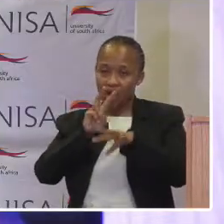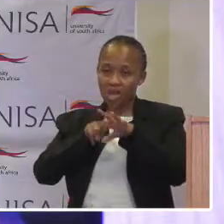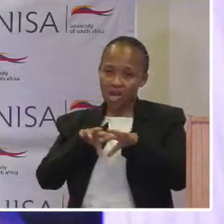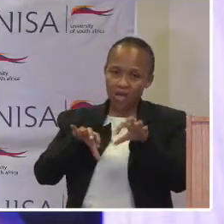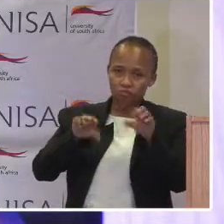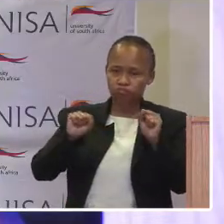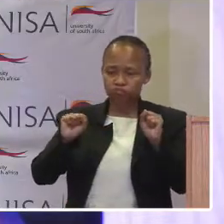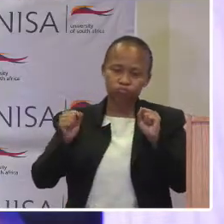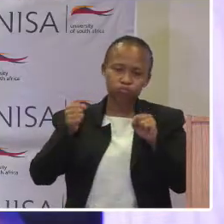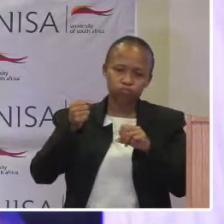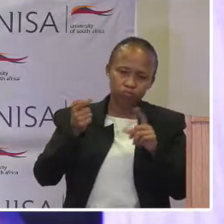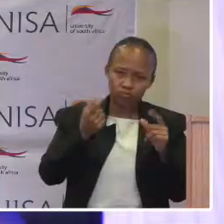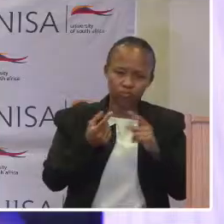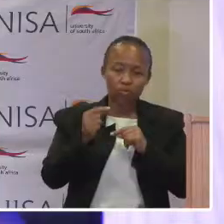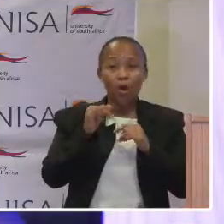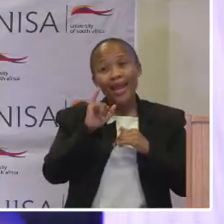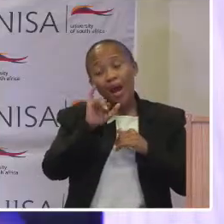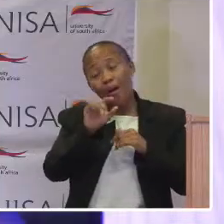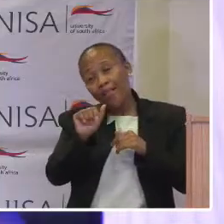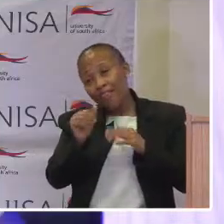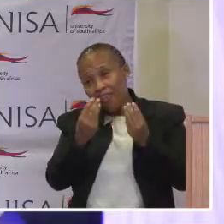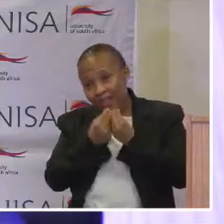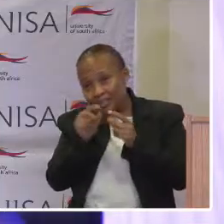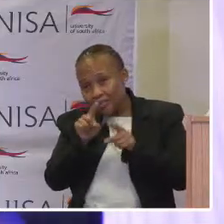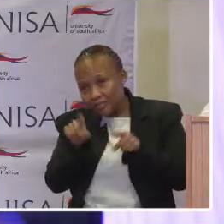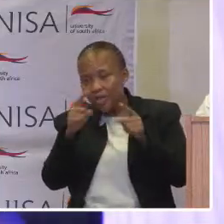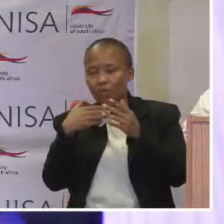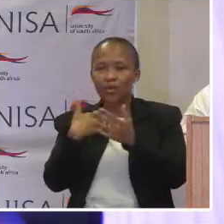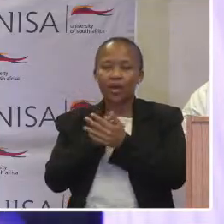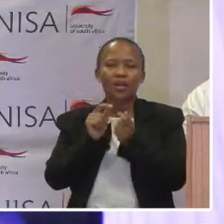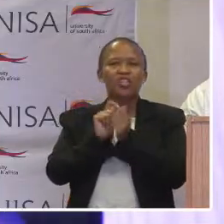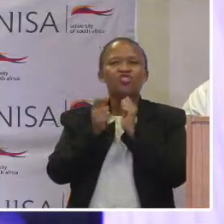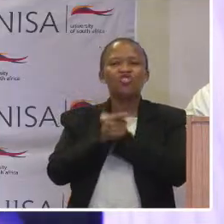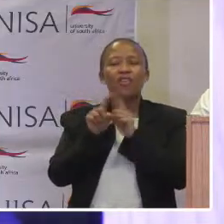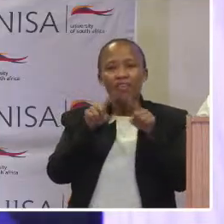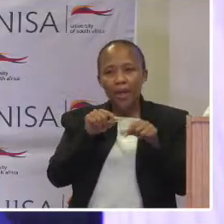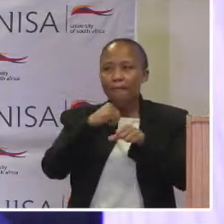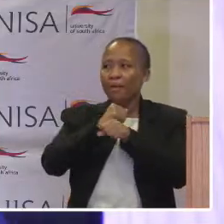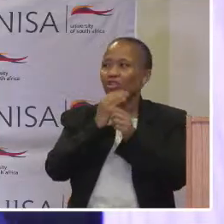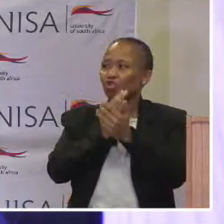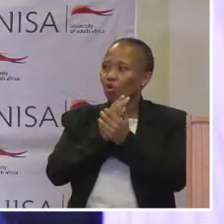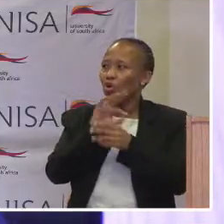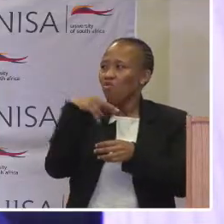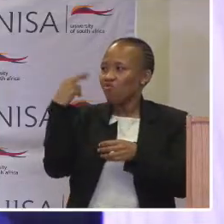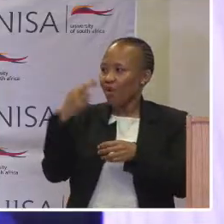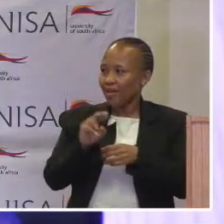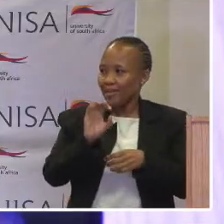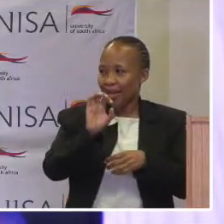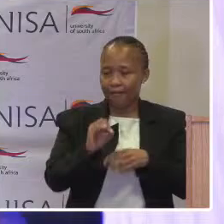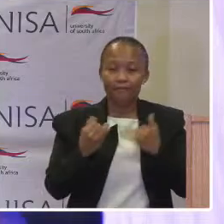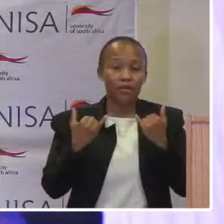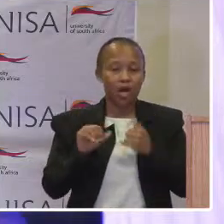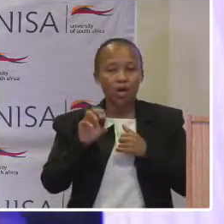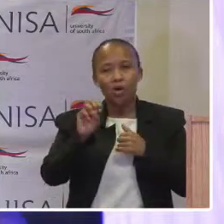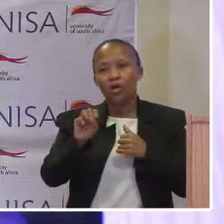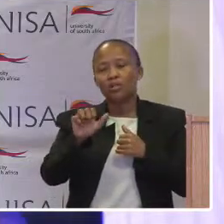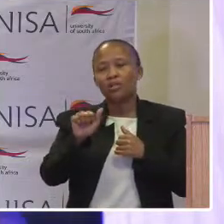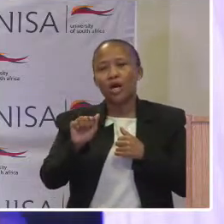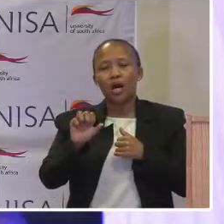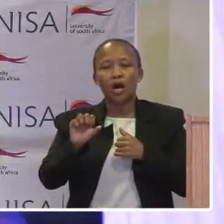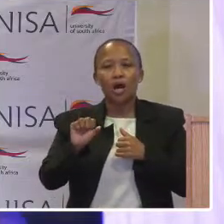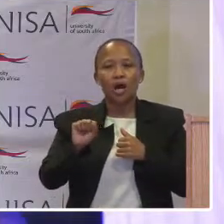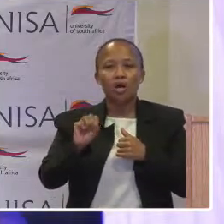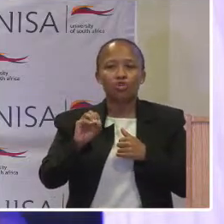harness this and make them a reality. If you look at the work that Sasol has done over the years in terms of